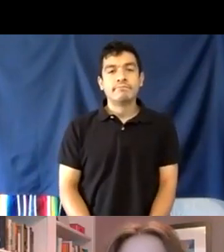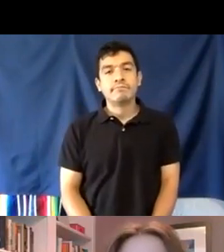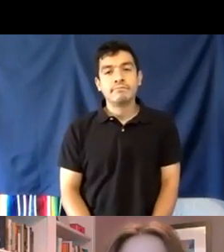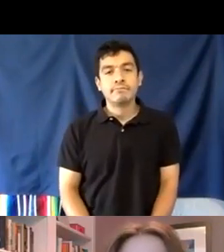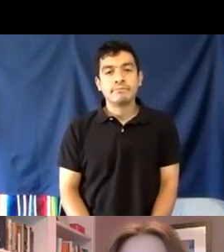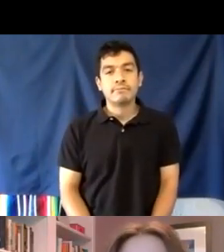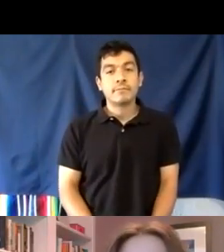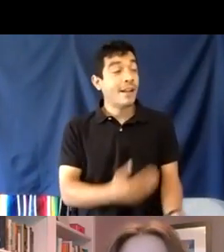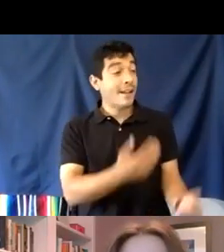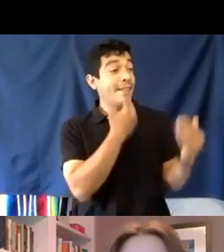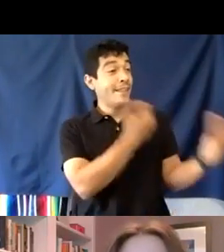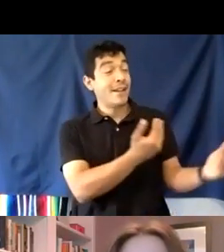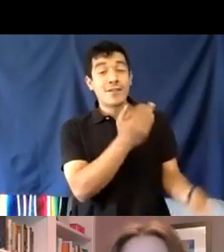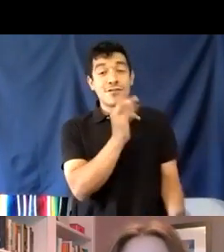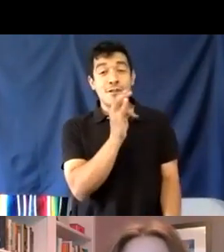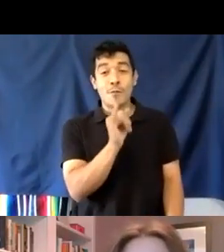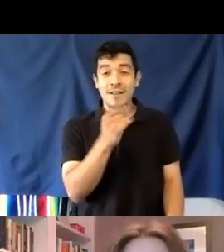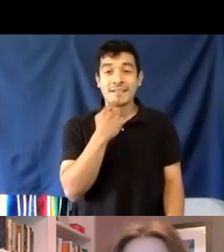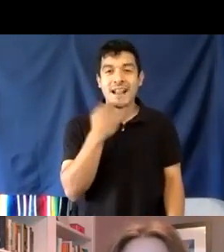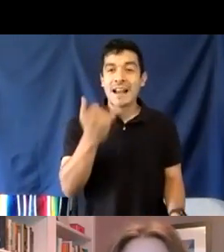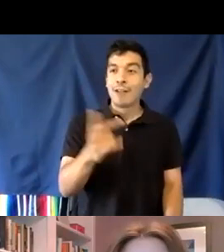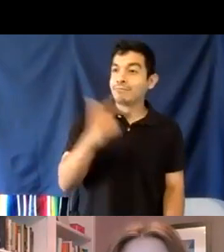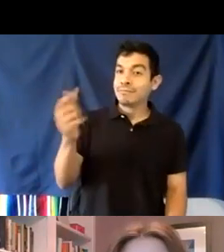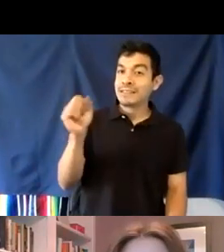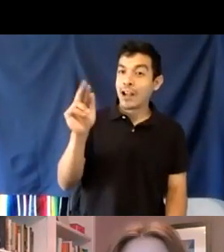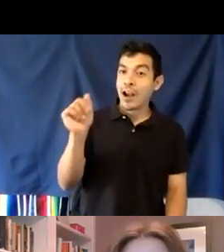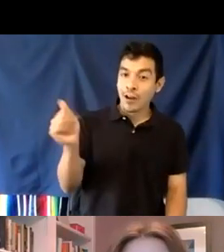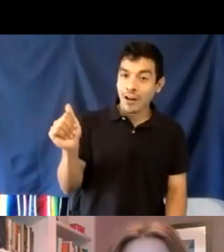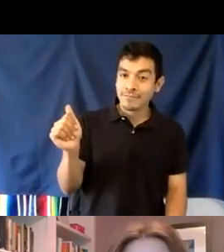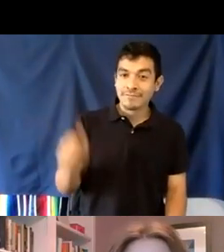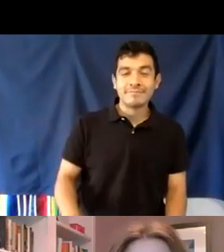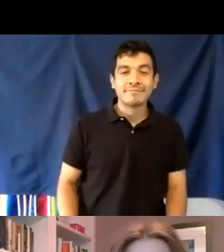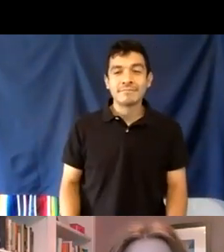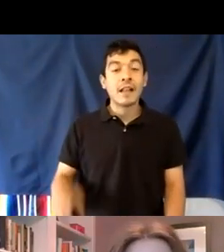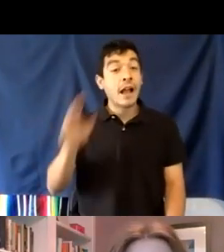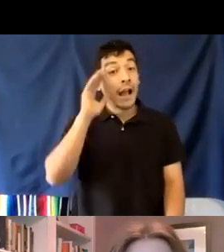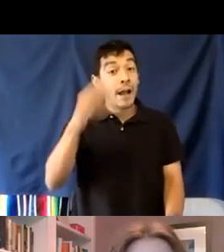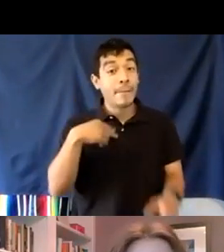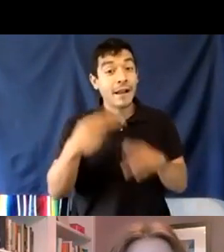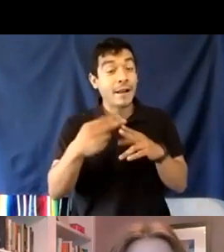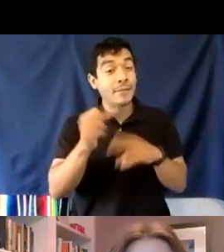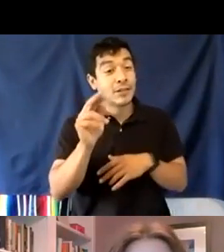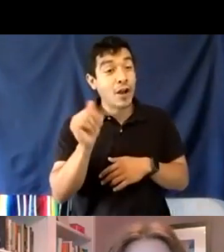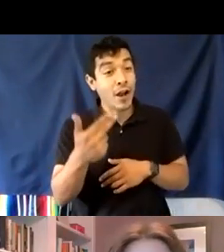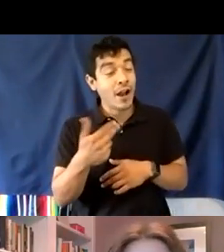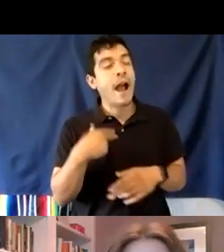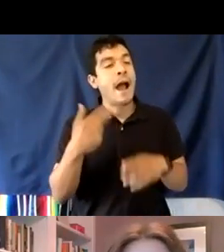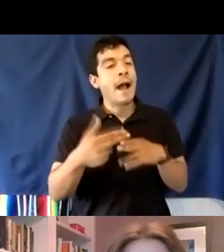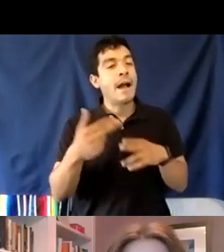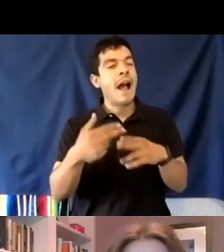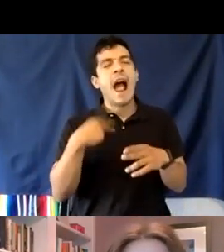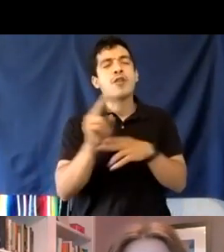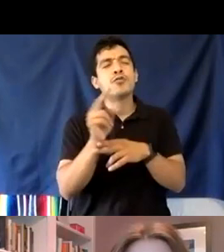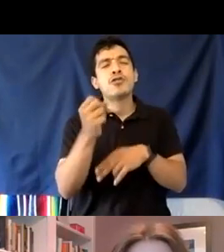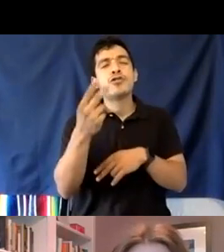Thank you. And finally, over to Sahar. Hi, everyone. My name is Sahar. I use she, her pronouns, and I